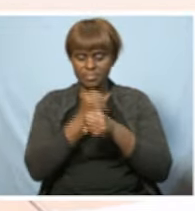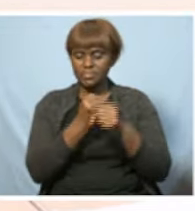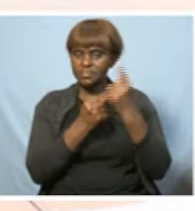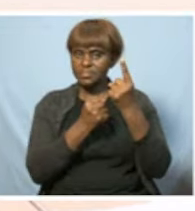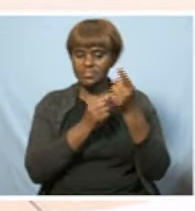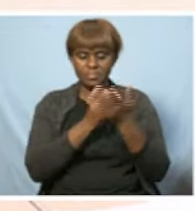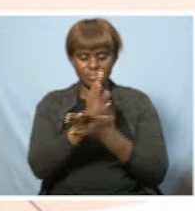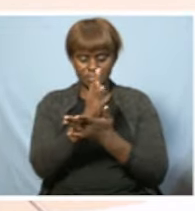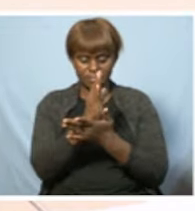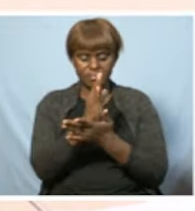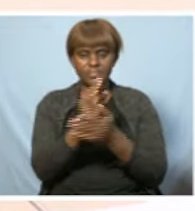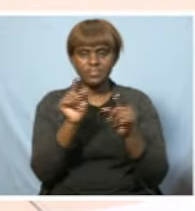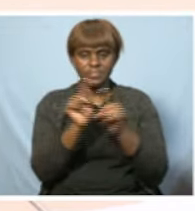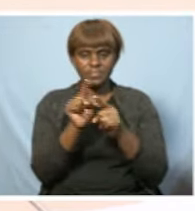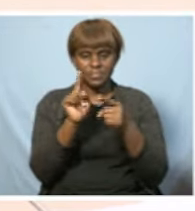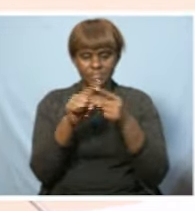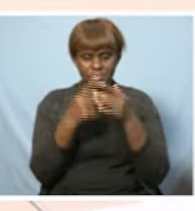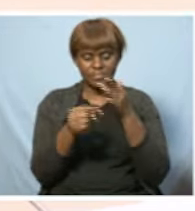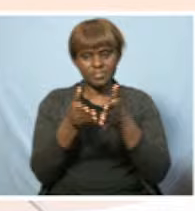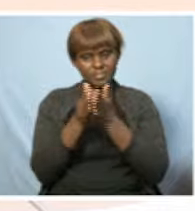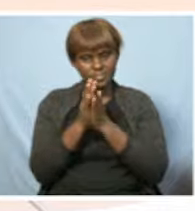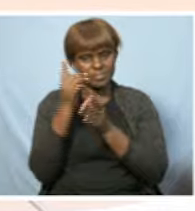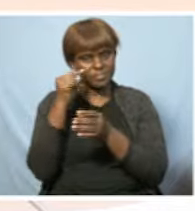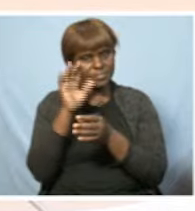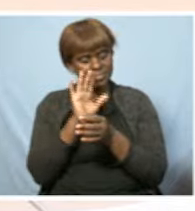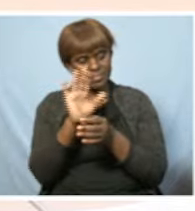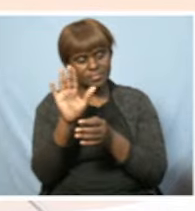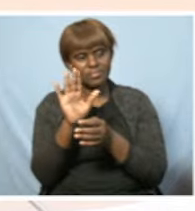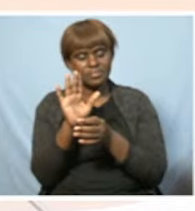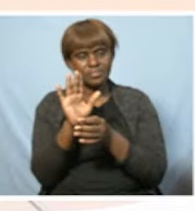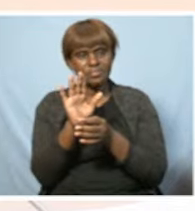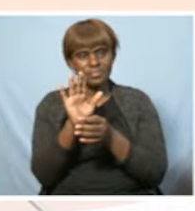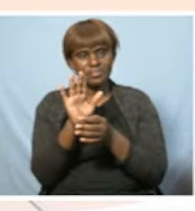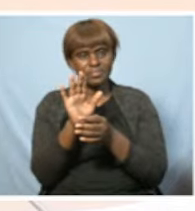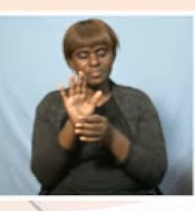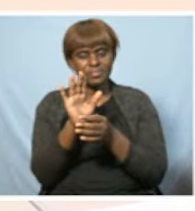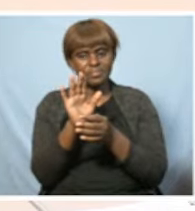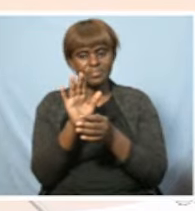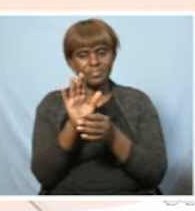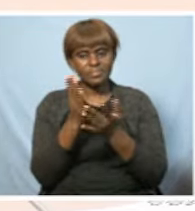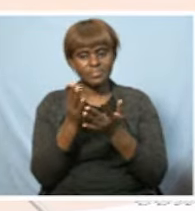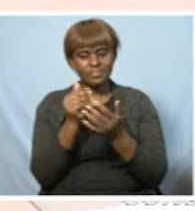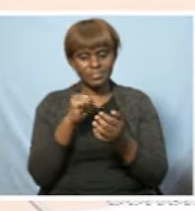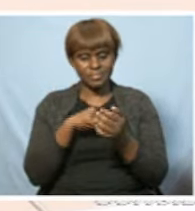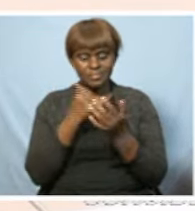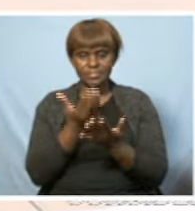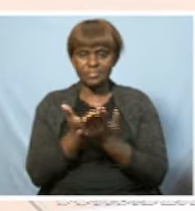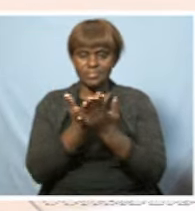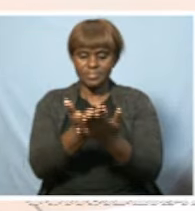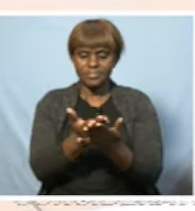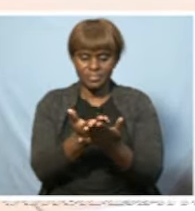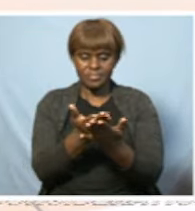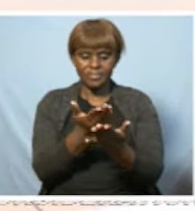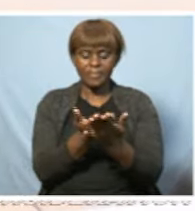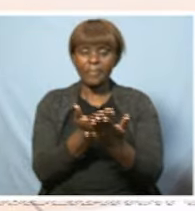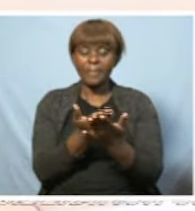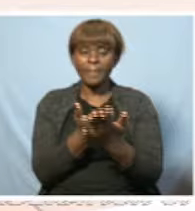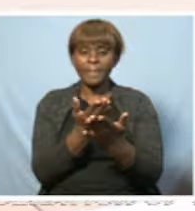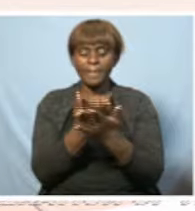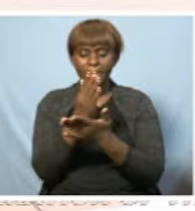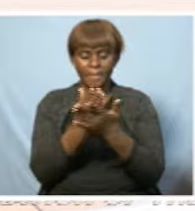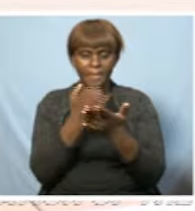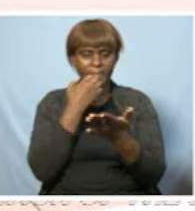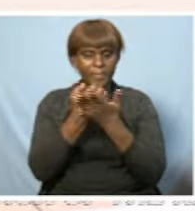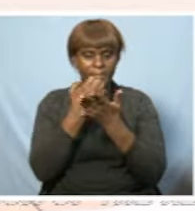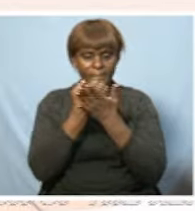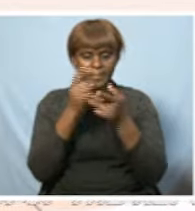correction and to ask through your chairship that we submit some